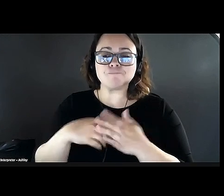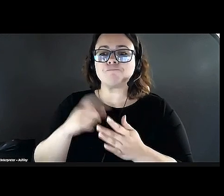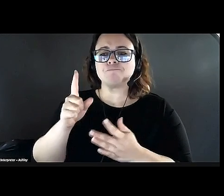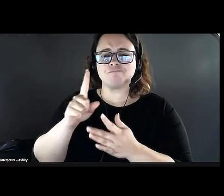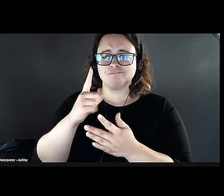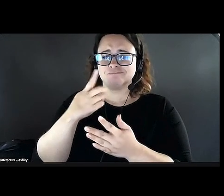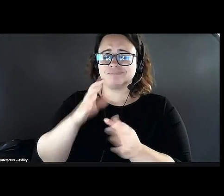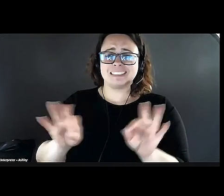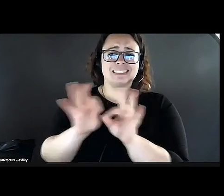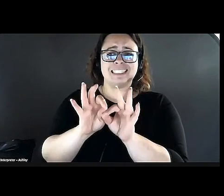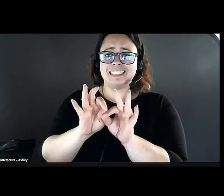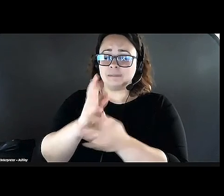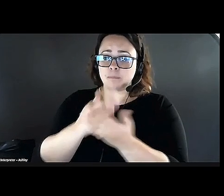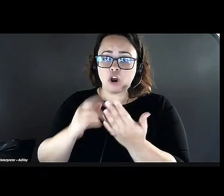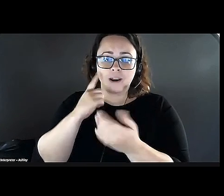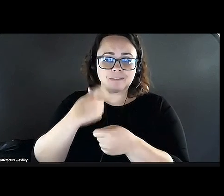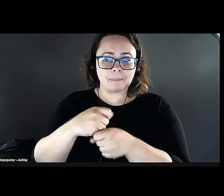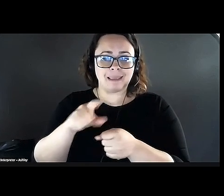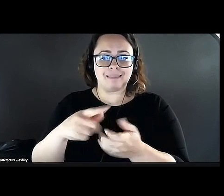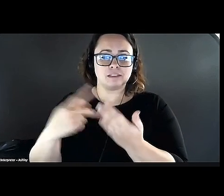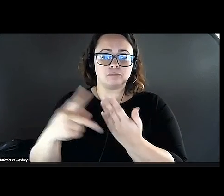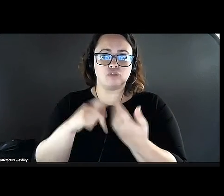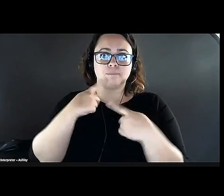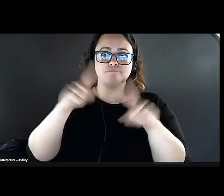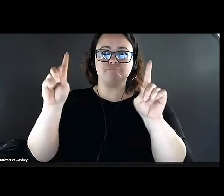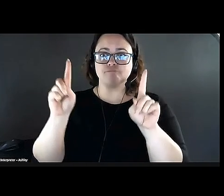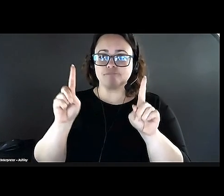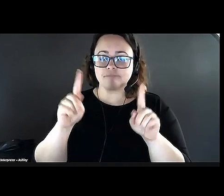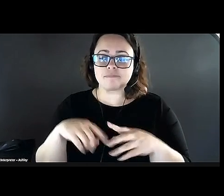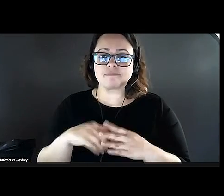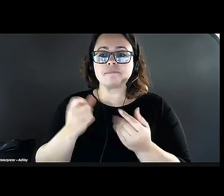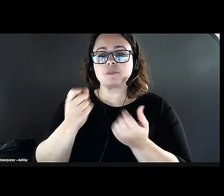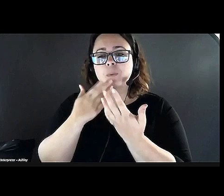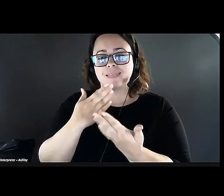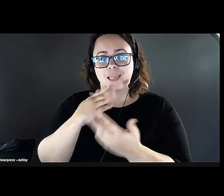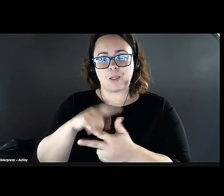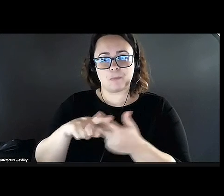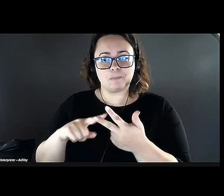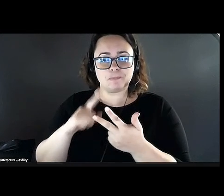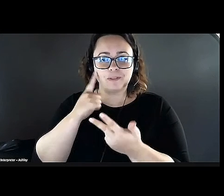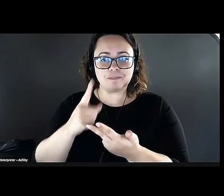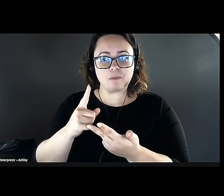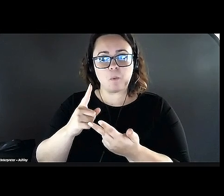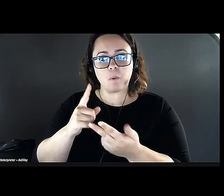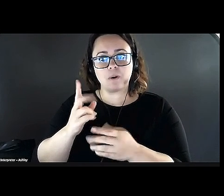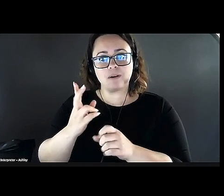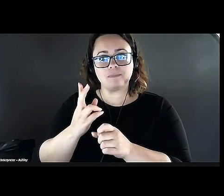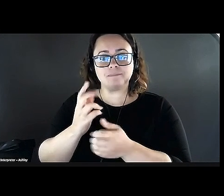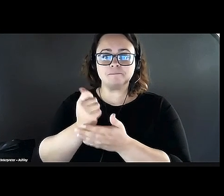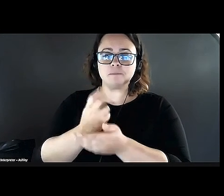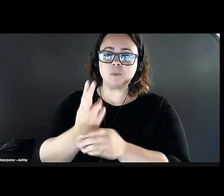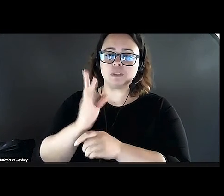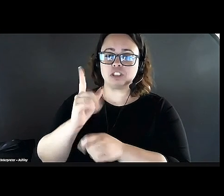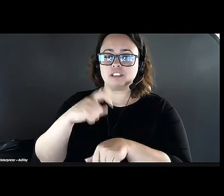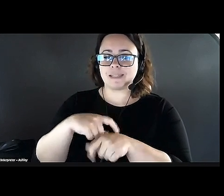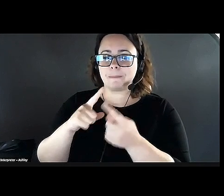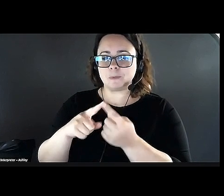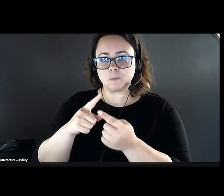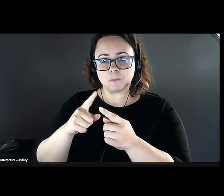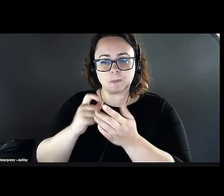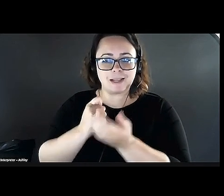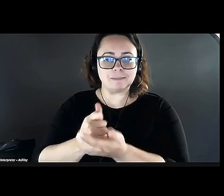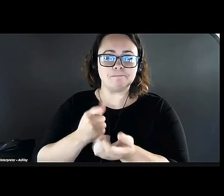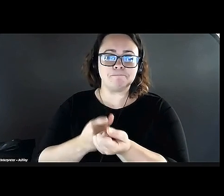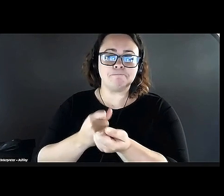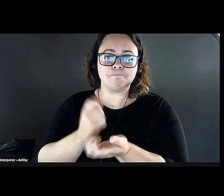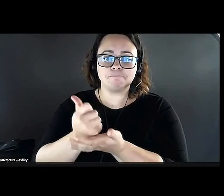component in making this program as successful as it is. So thank you so much for investing all of your time. Thank you